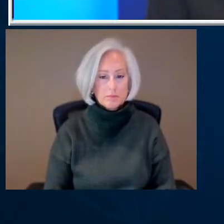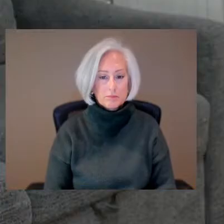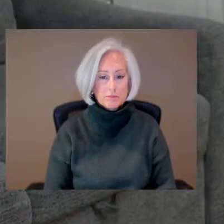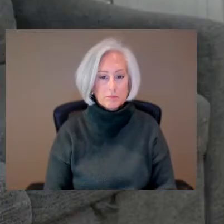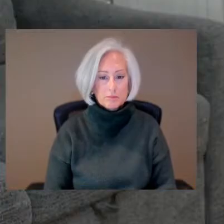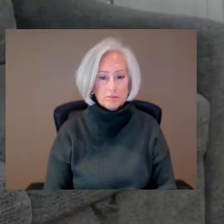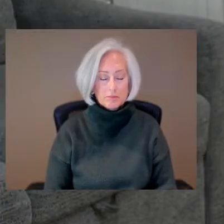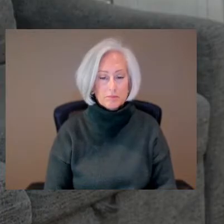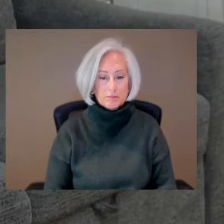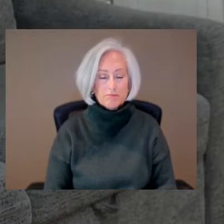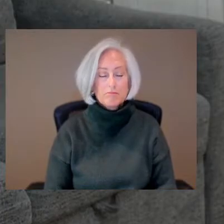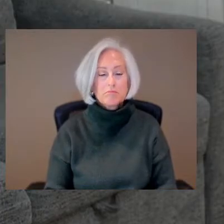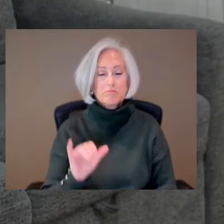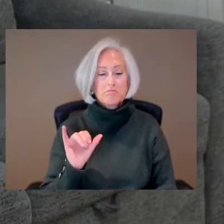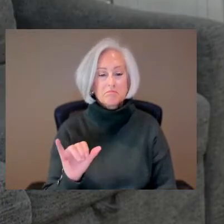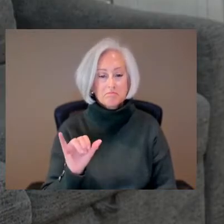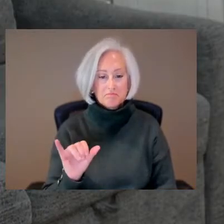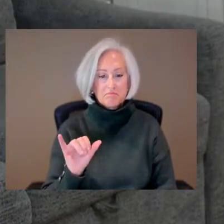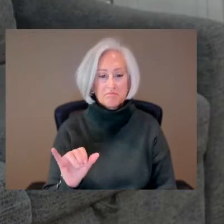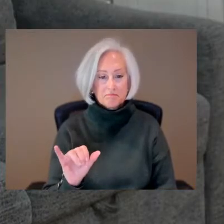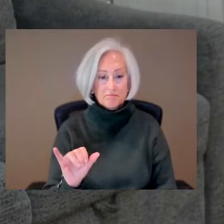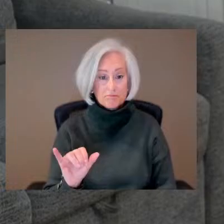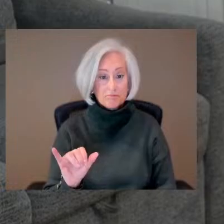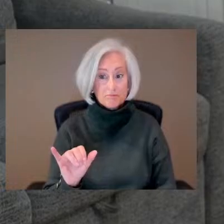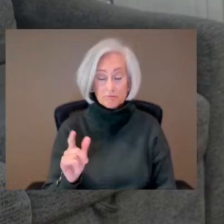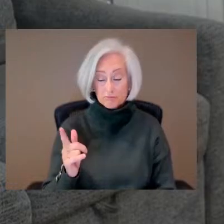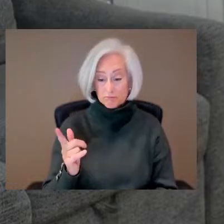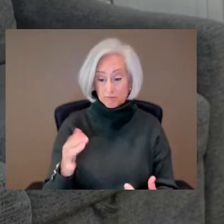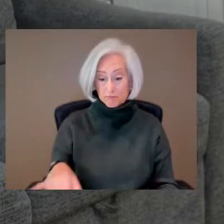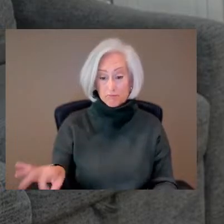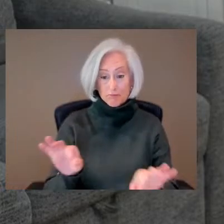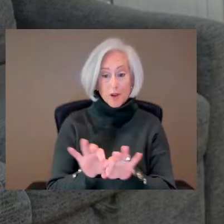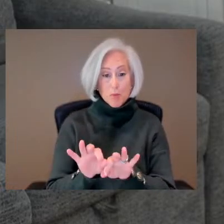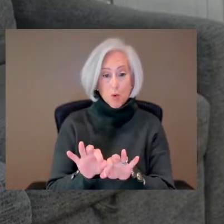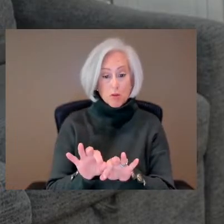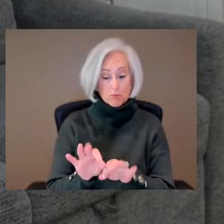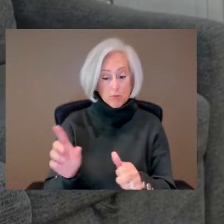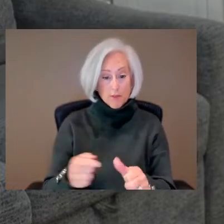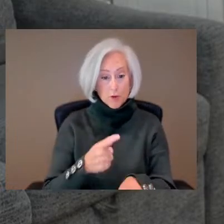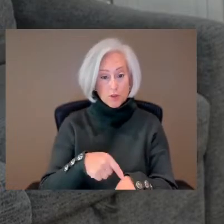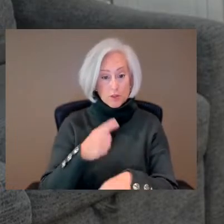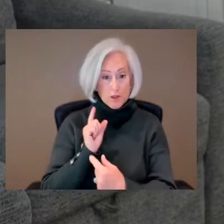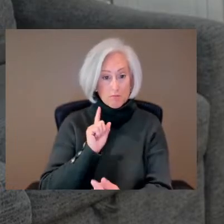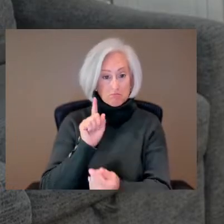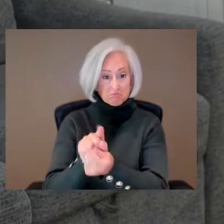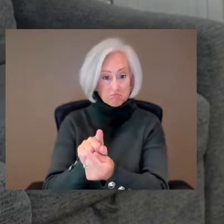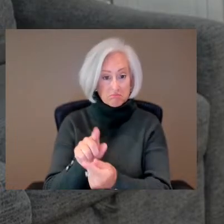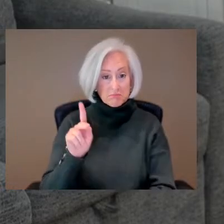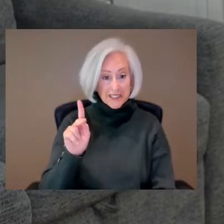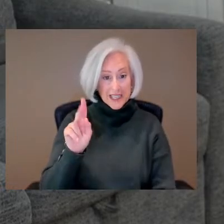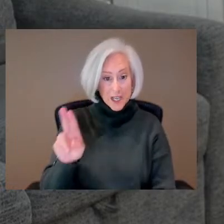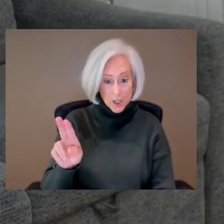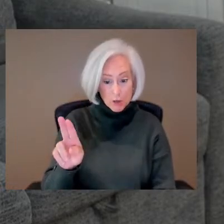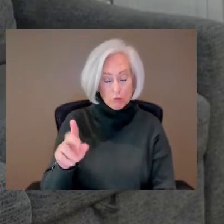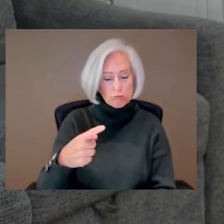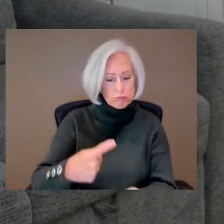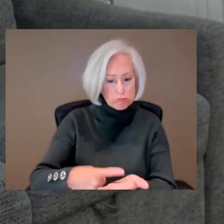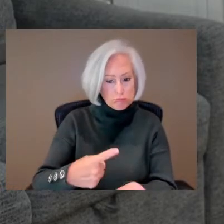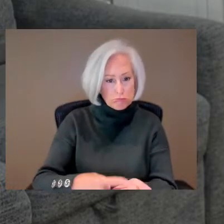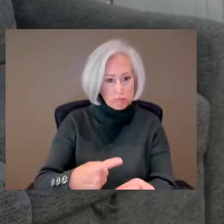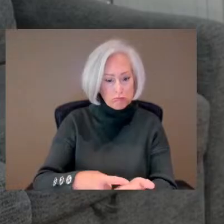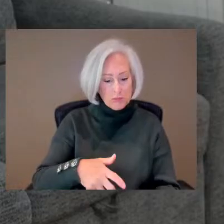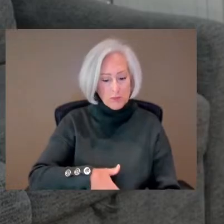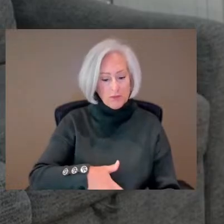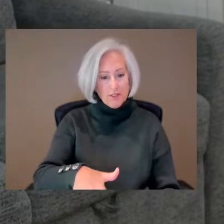Oh yeah, so that was a huge thing when I first went to KU and spoke with a maternal fetal medicine doctor. She said, we have 3 patients